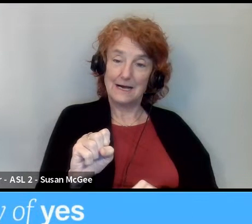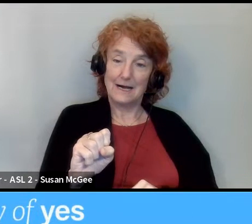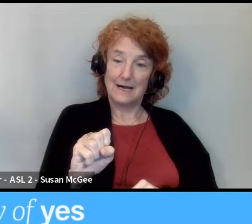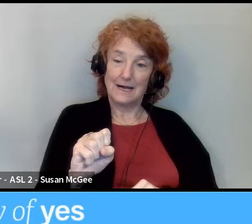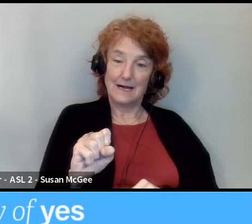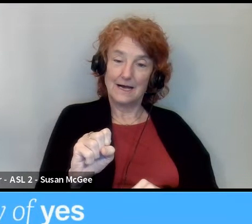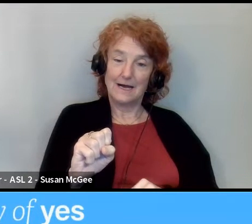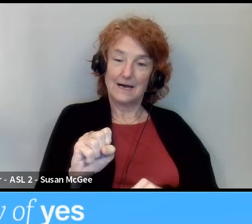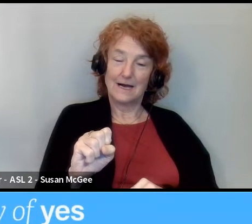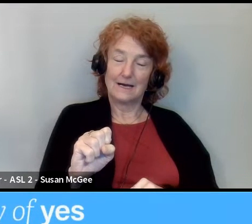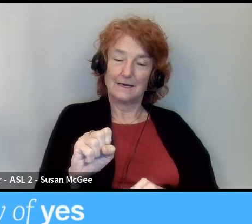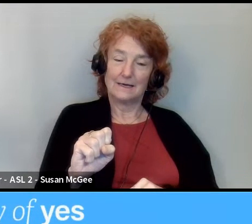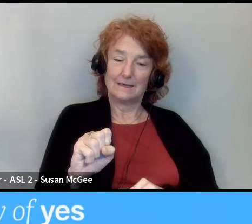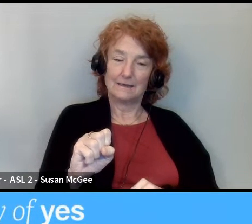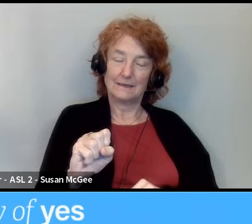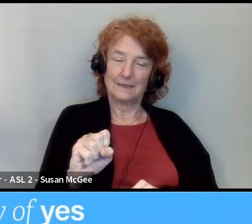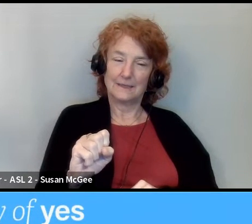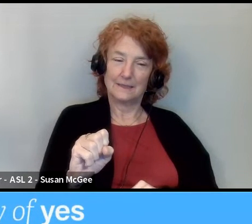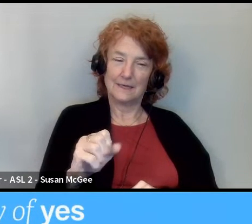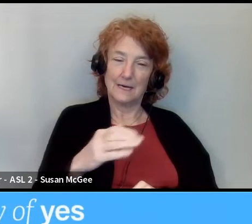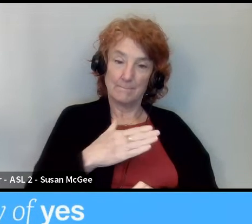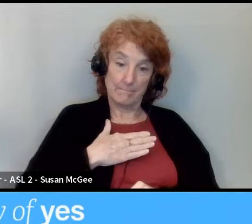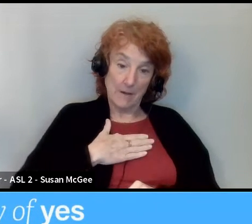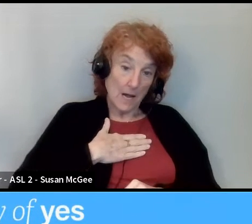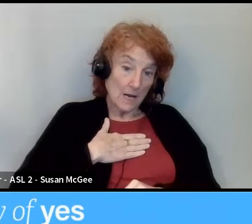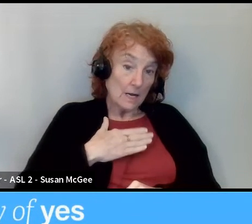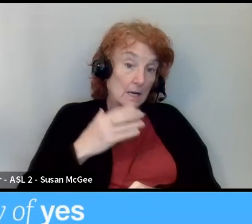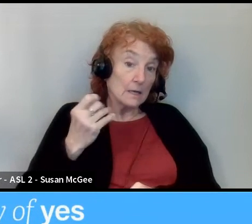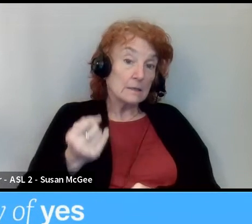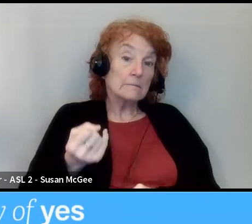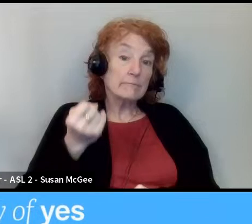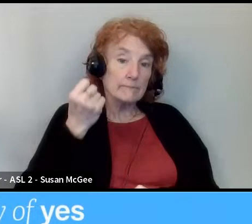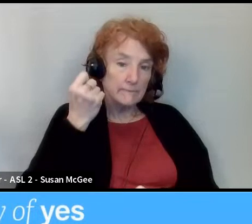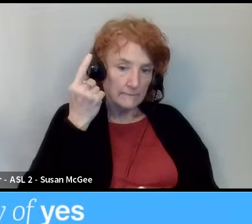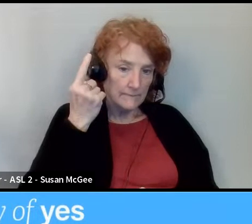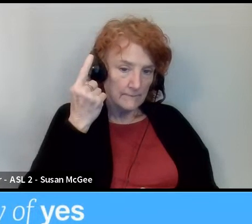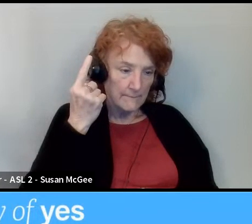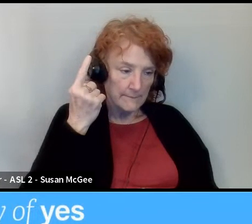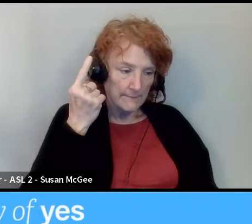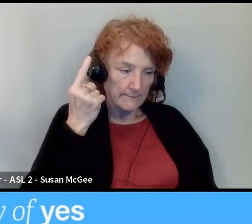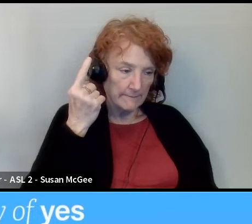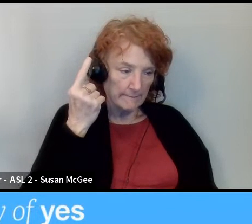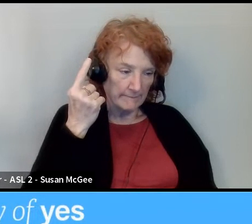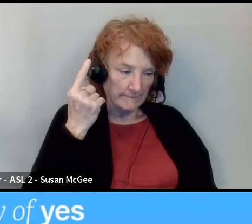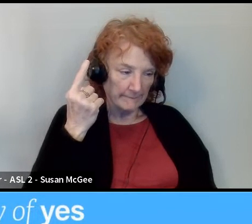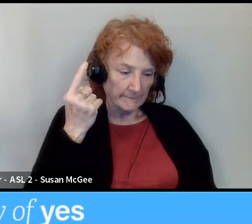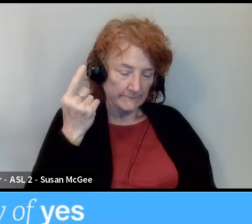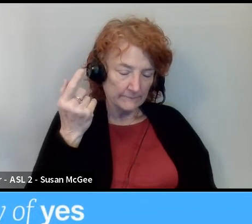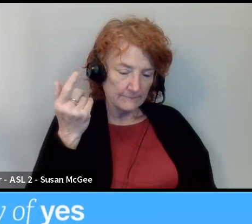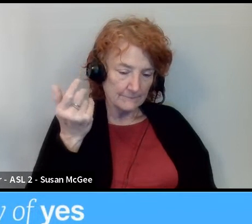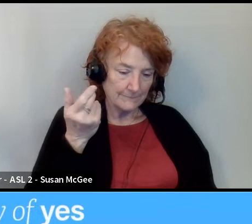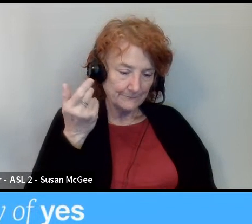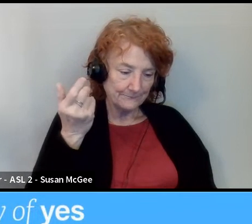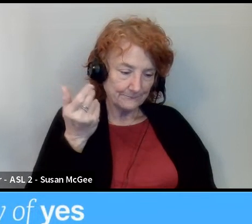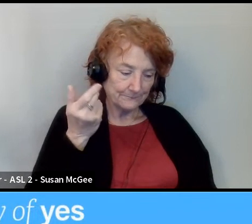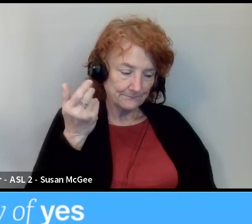That my understanding is there is not an